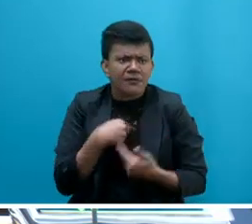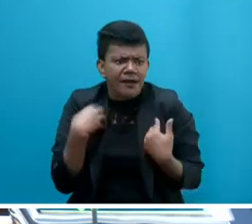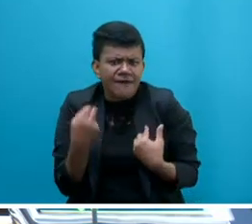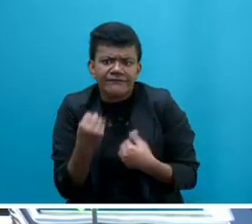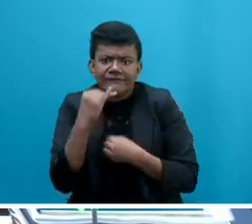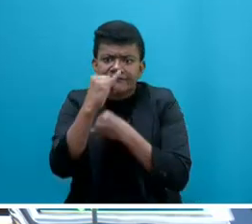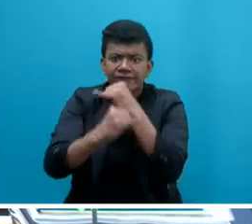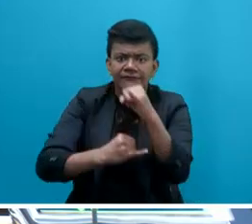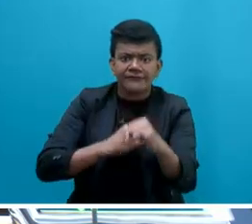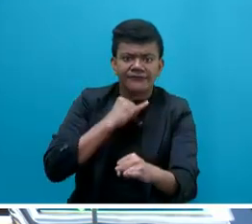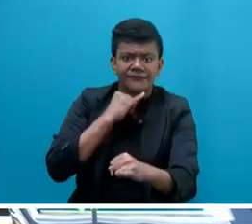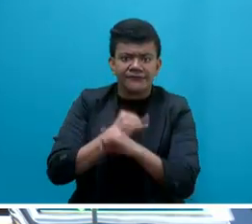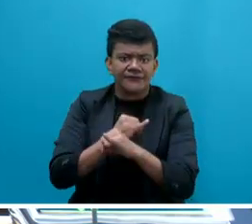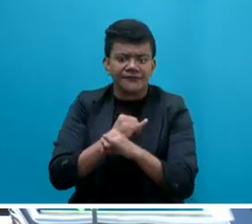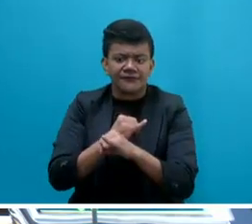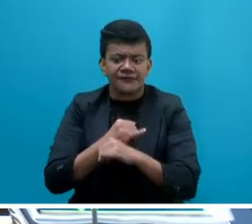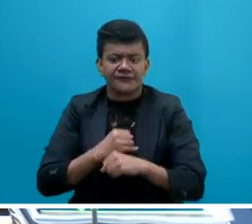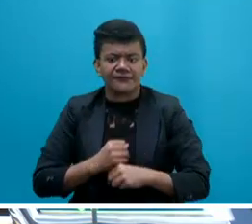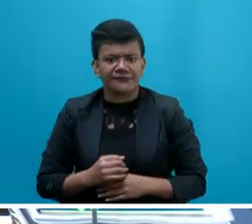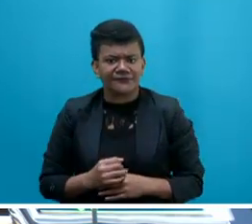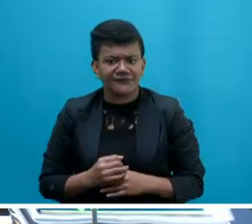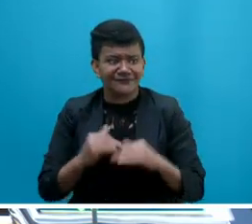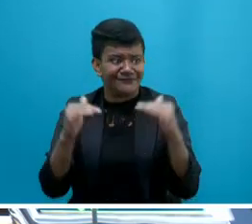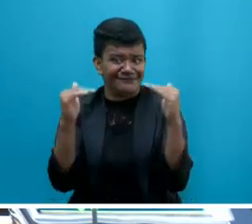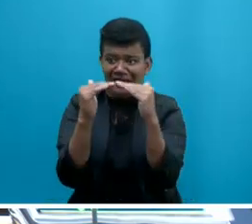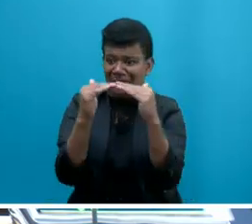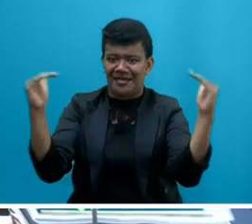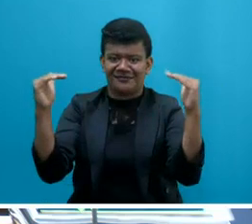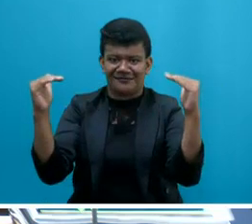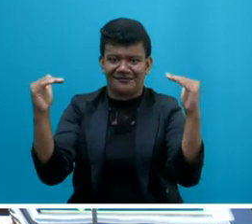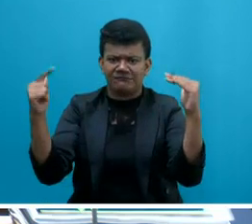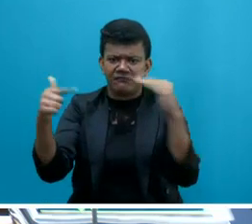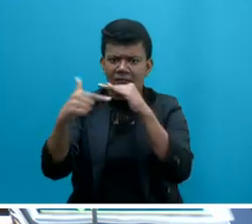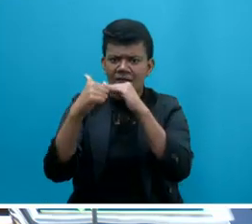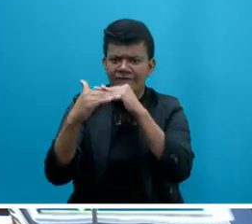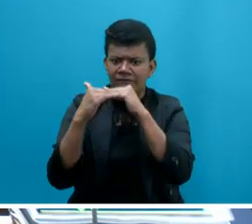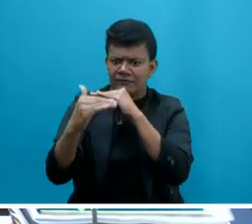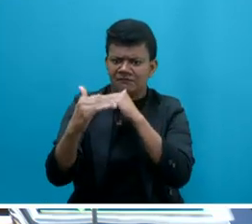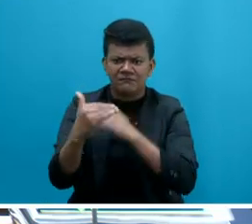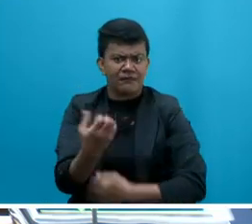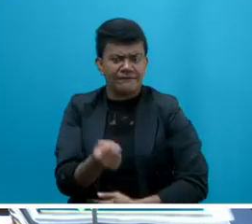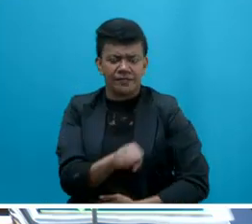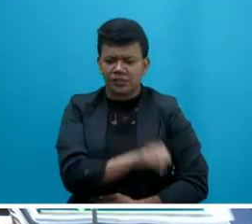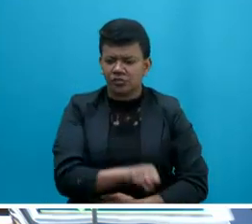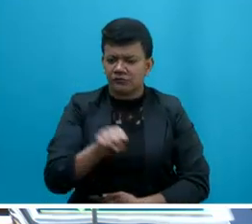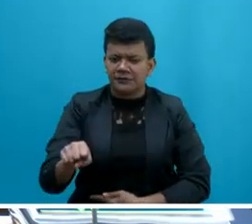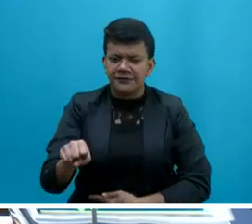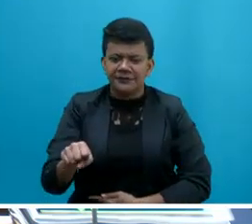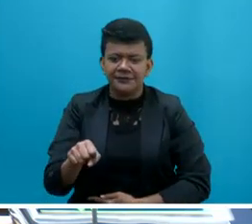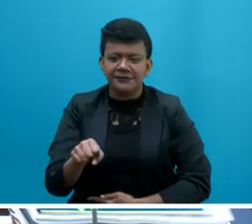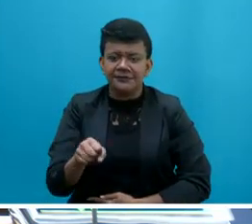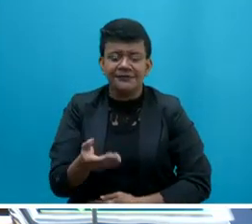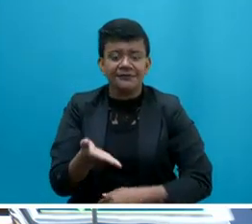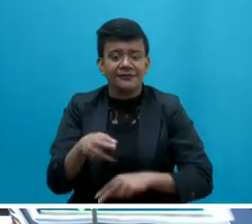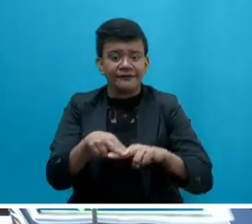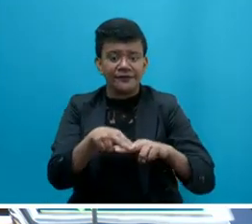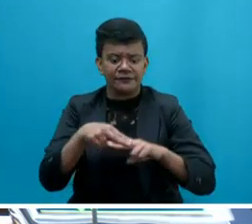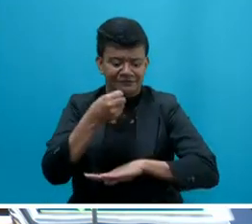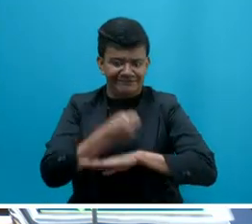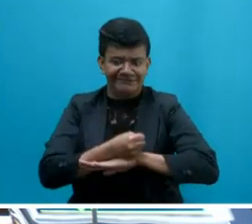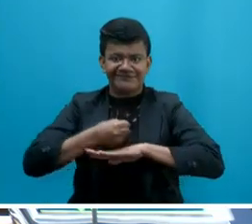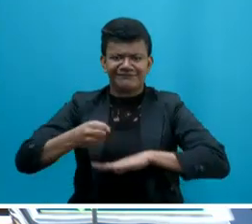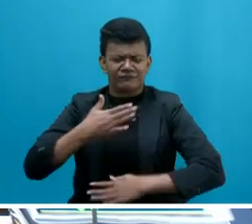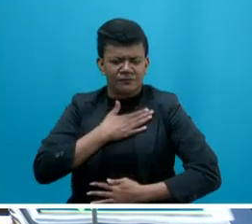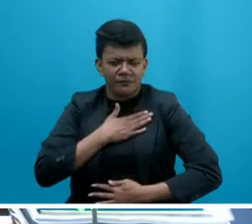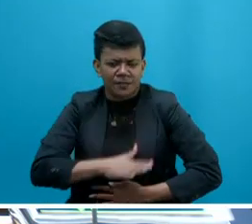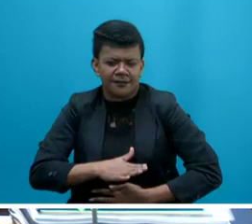take these international benchmarks very seriously. The Fijian government is also firmly committed to